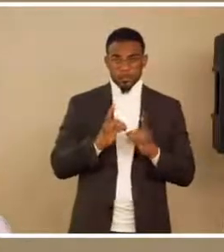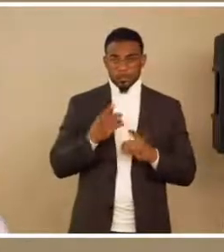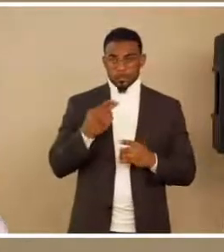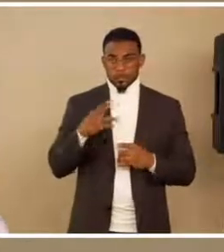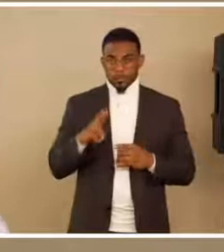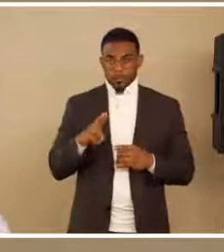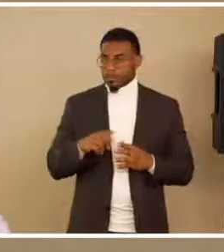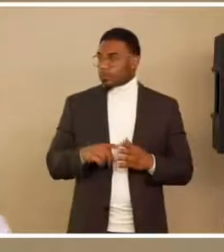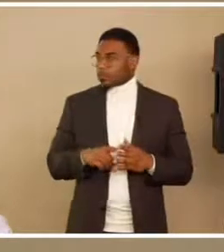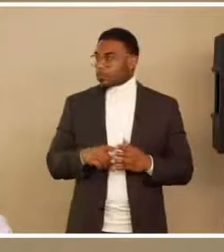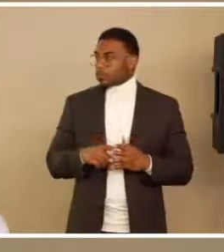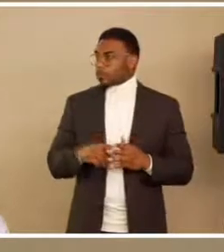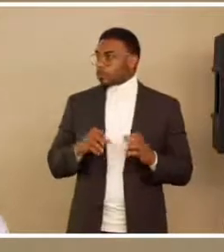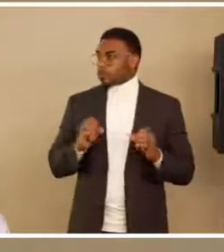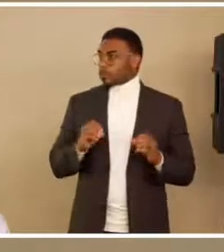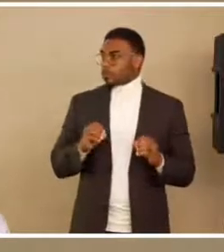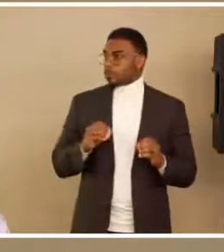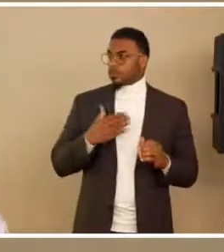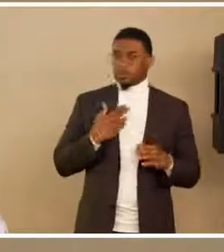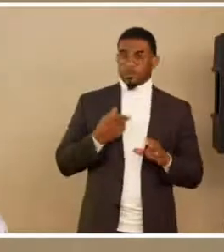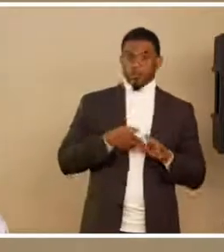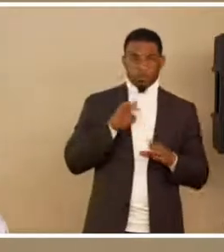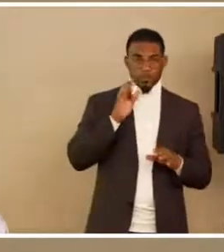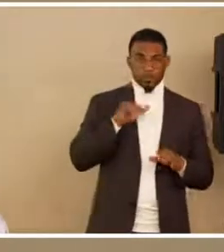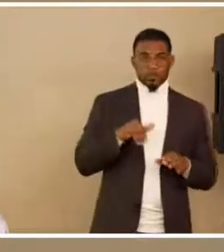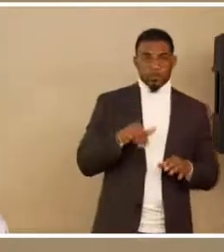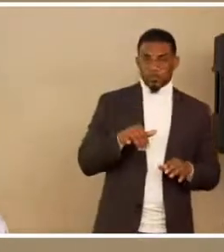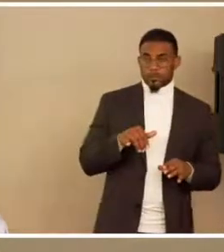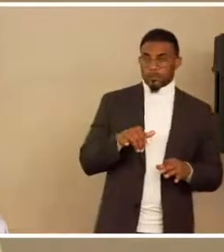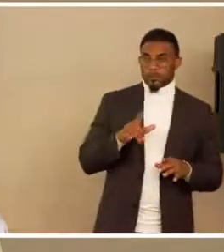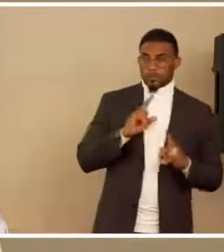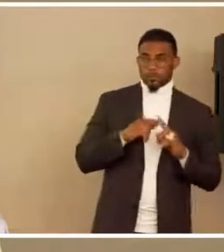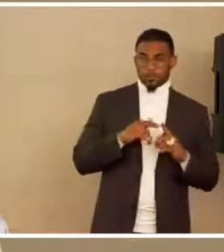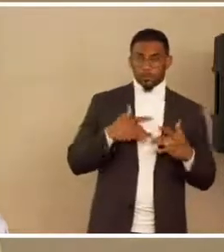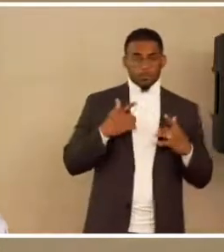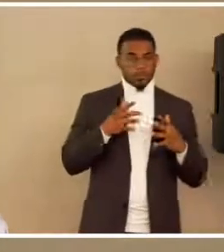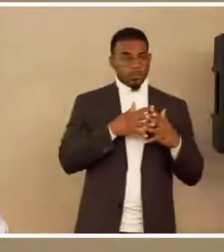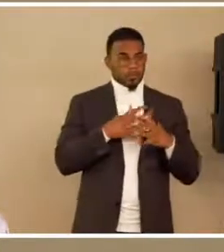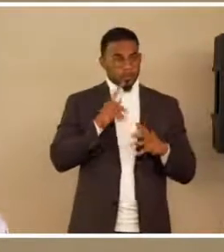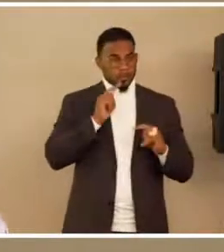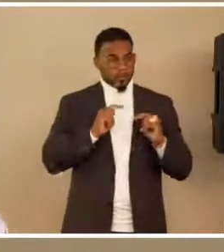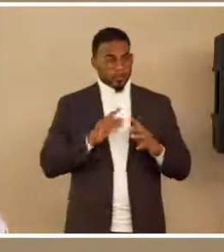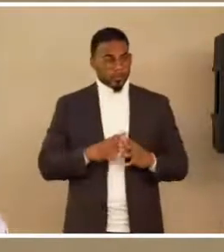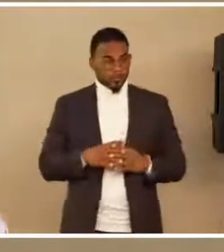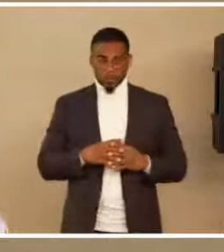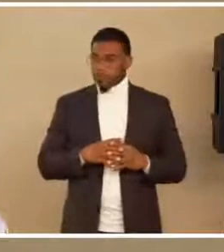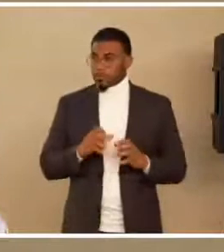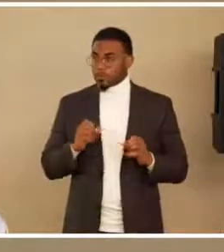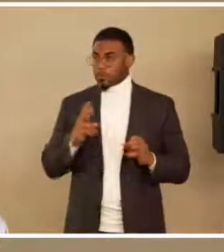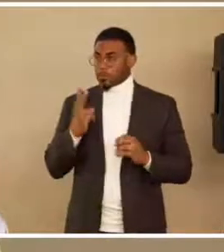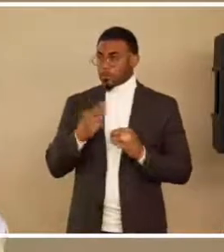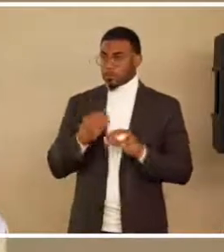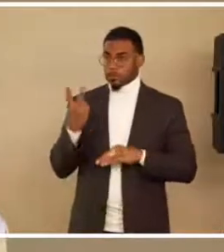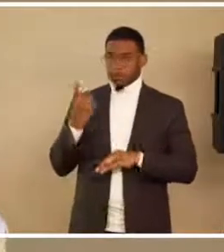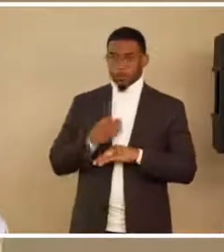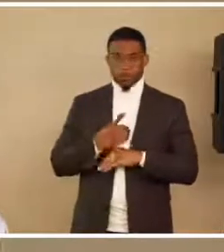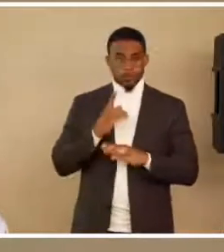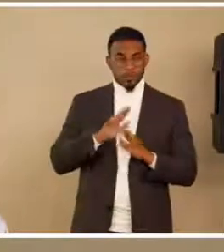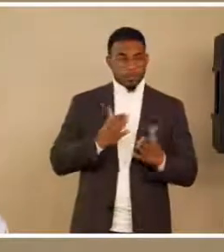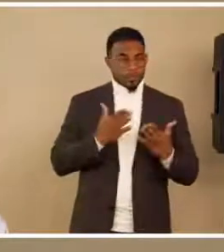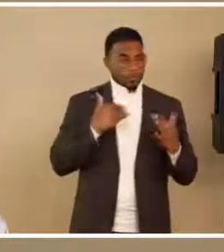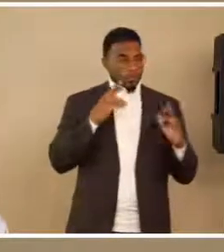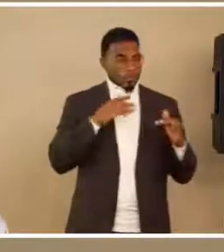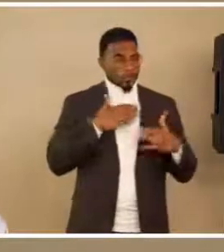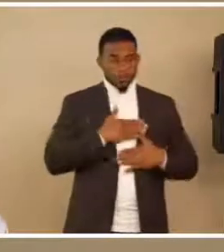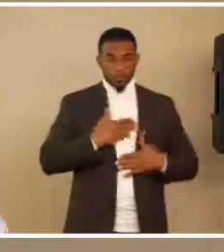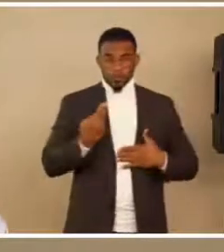at Howard University. So please join us for that. We're going to be talking about the state of American theater. So 2 more days of wonderful things. We